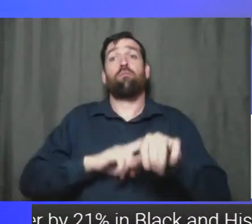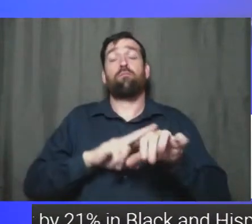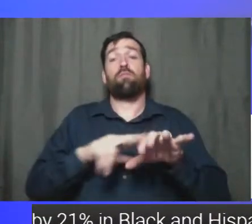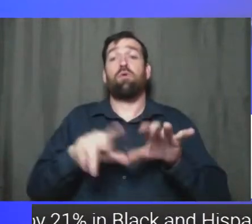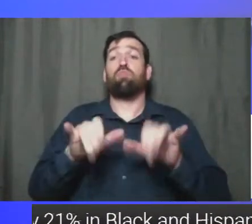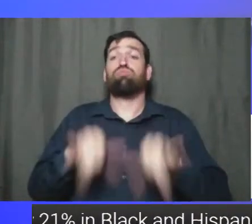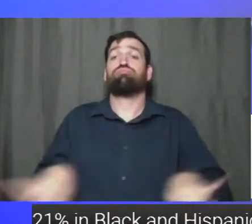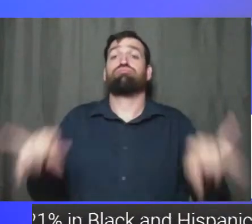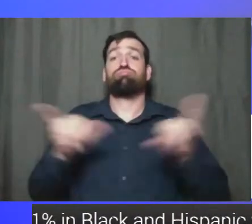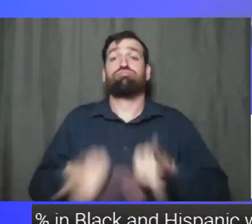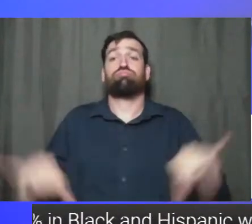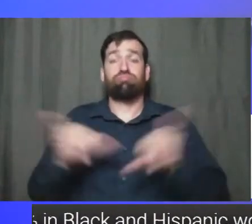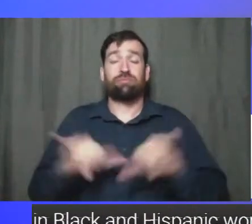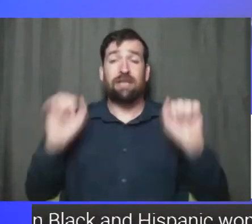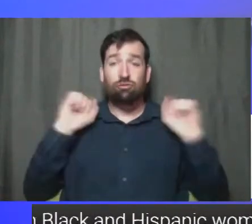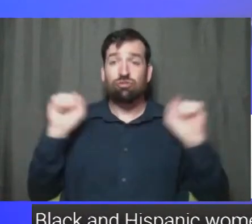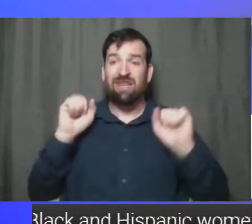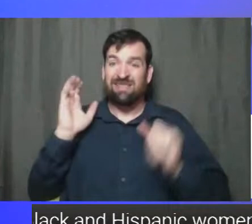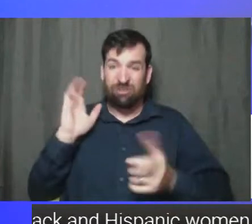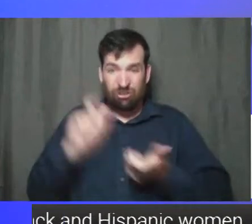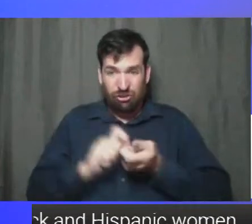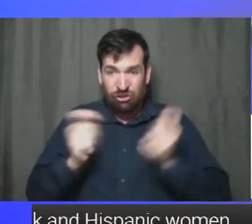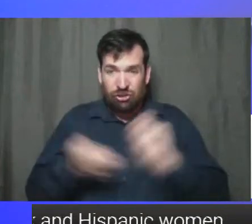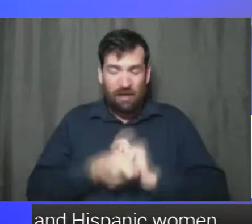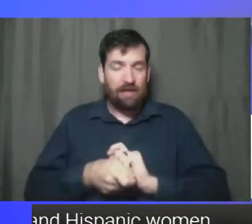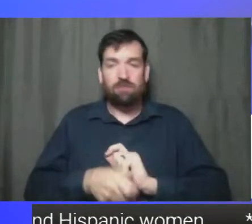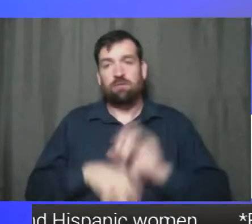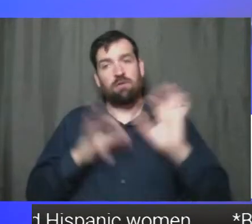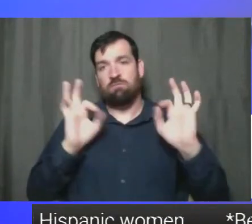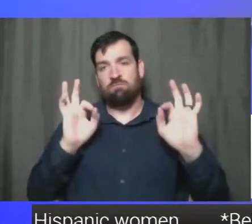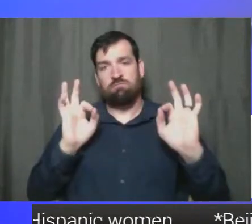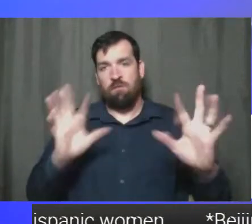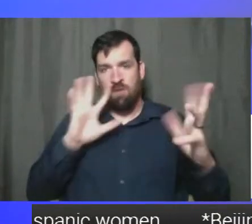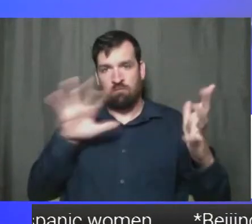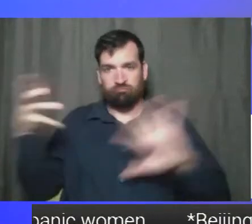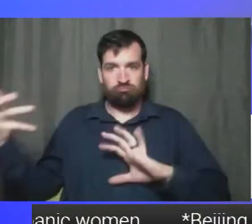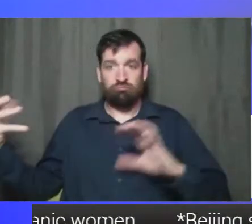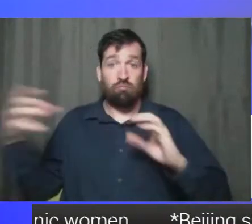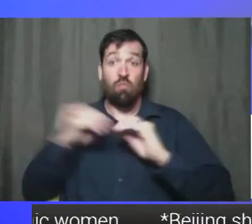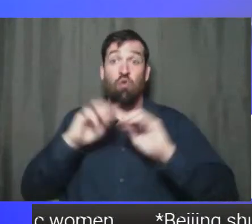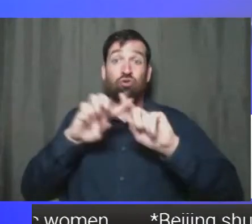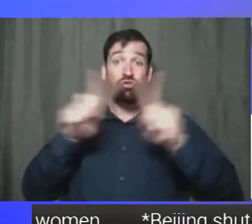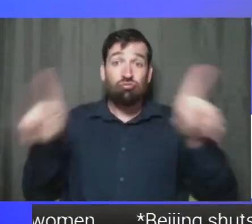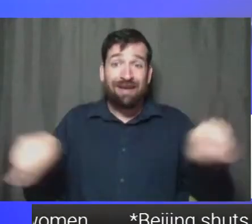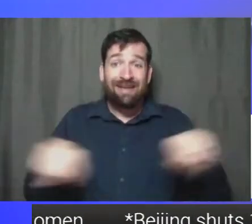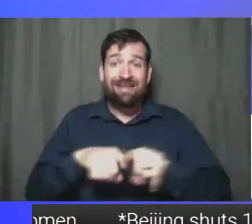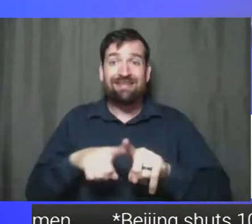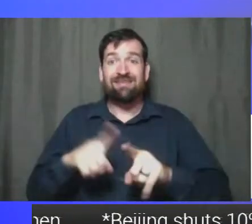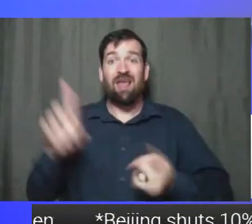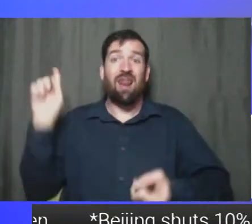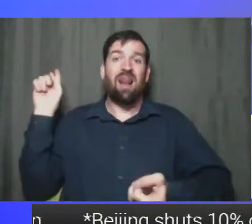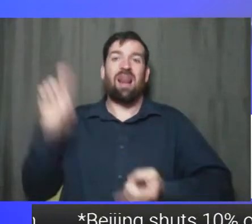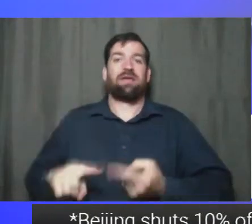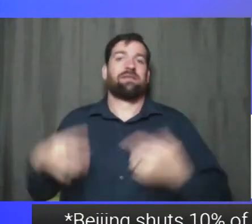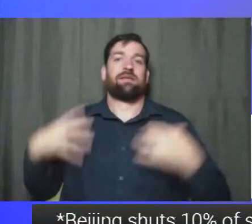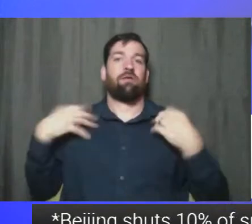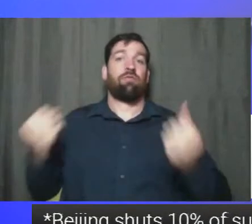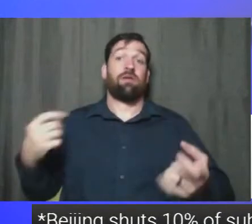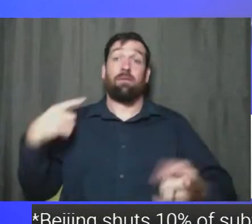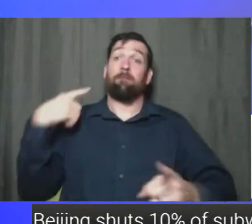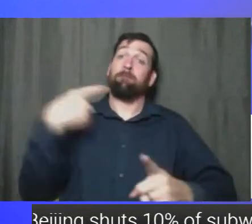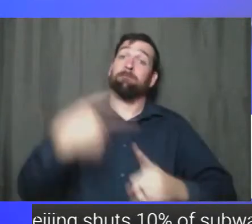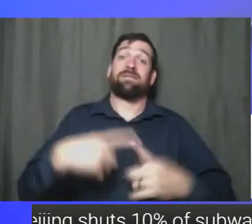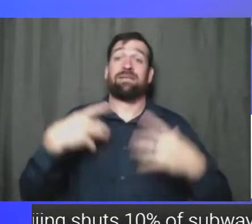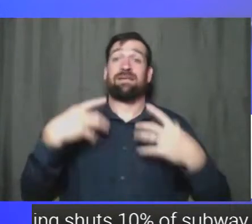exercise also changed. So it was a perfect storm of more screens and less healthy lifestyle overall. And then you add alcohol to the mix, really created